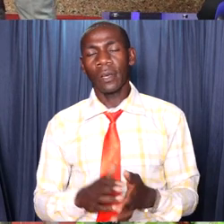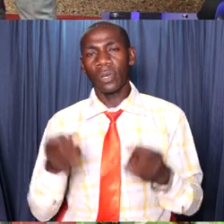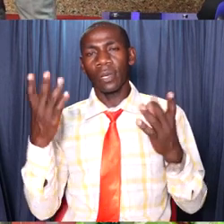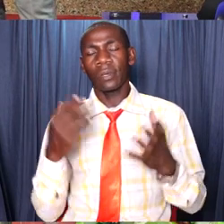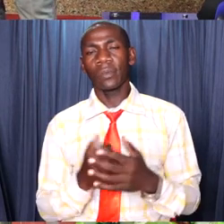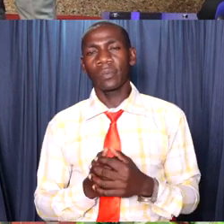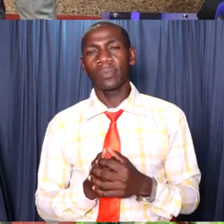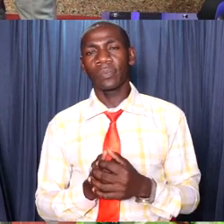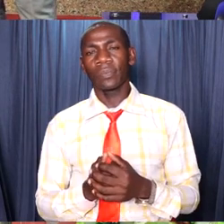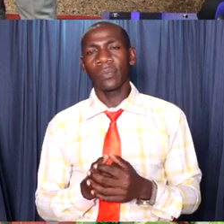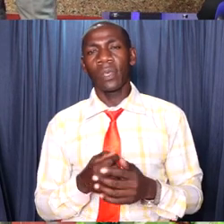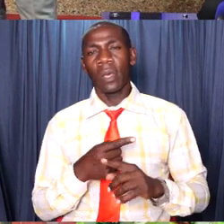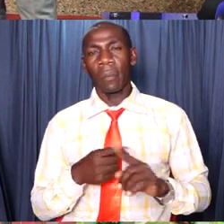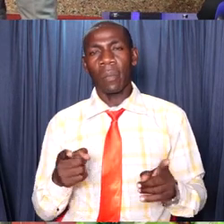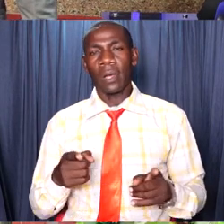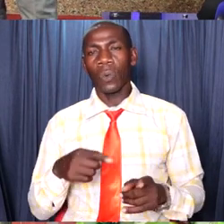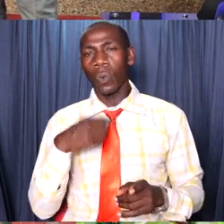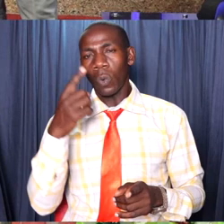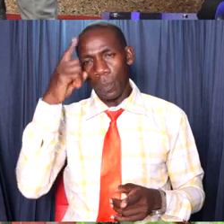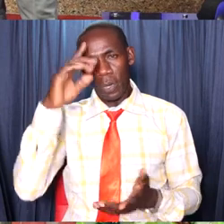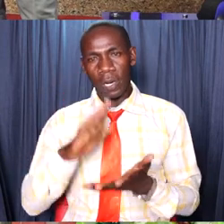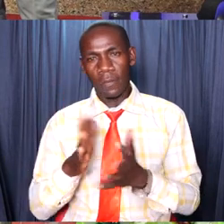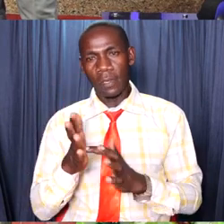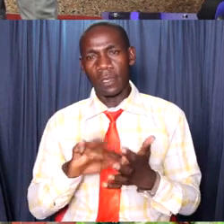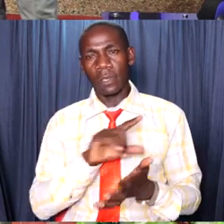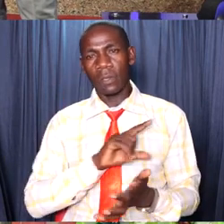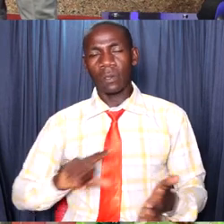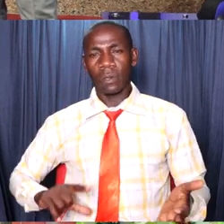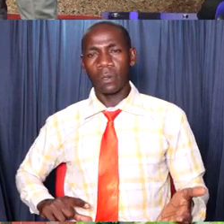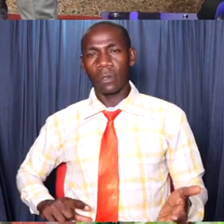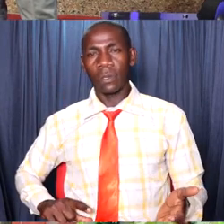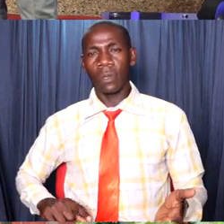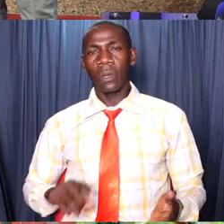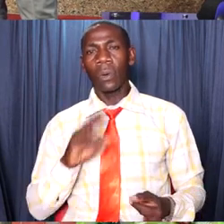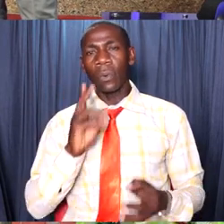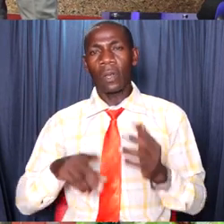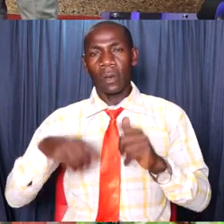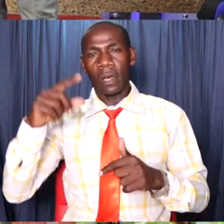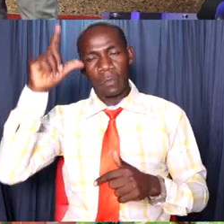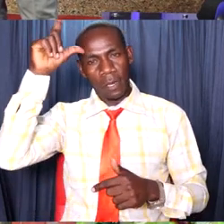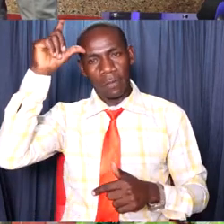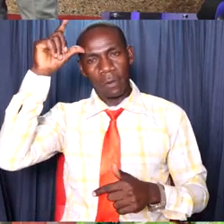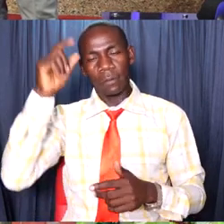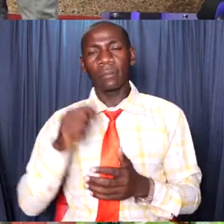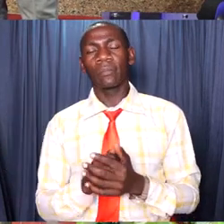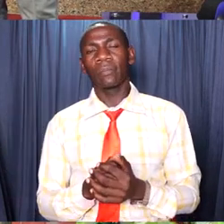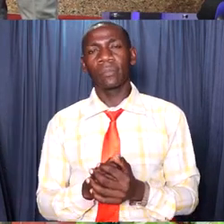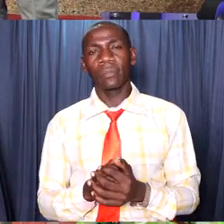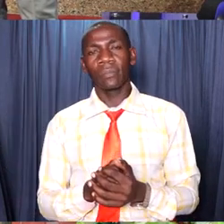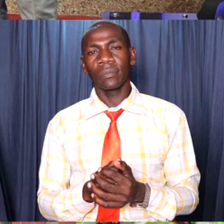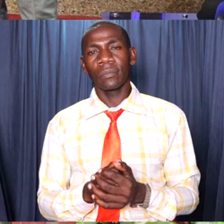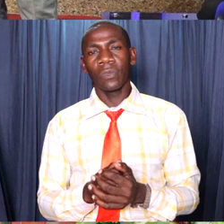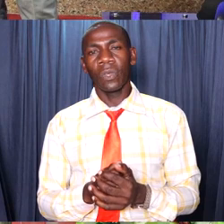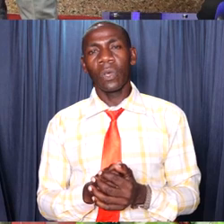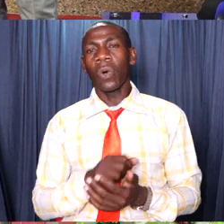Hallelujah. Hallelujah. Lakini waamwaminio Bwana Yesu. But those believing in the Lord Jesus. Watamshinda shetani. Shall overcome the devil. Hata